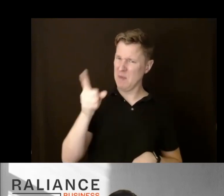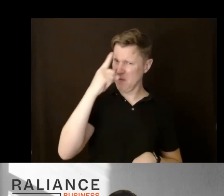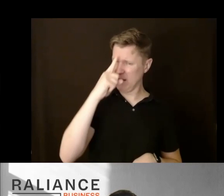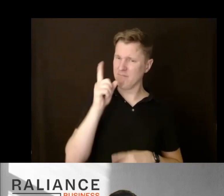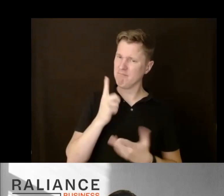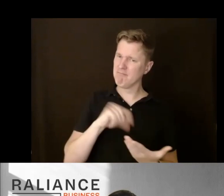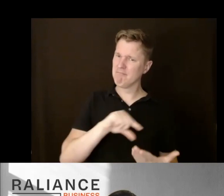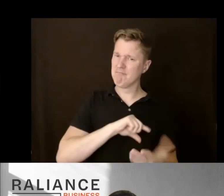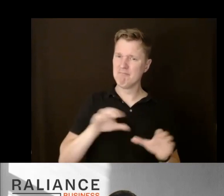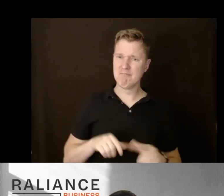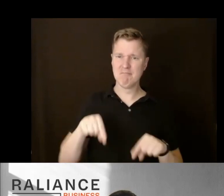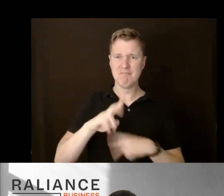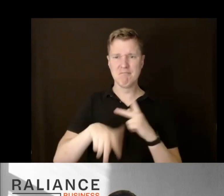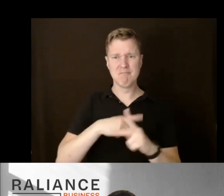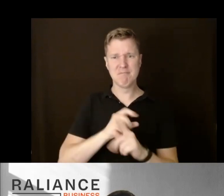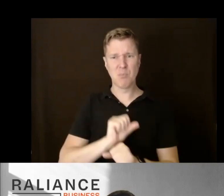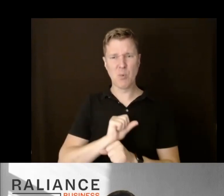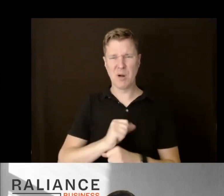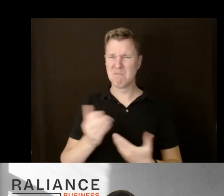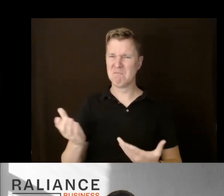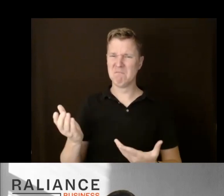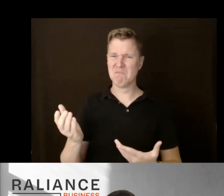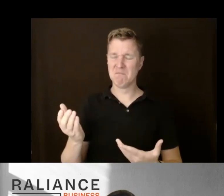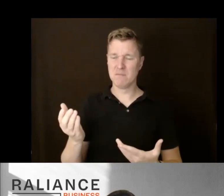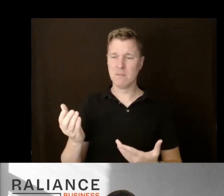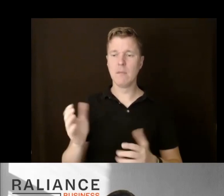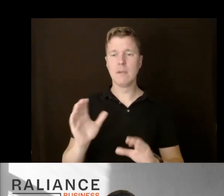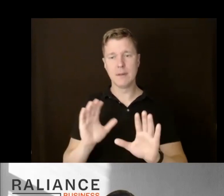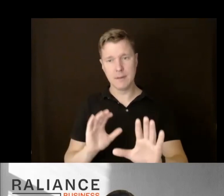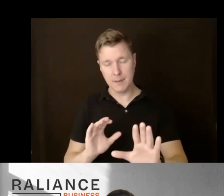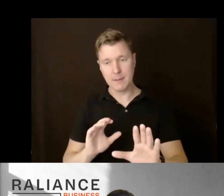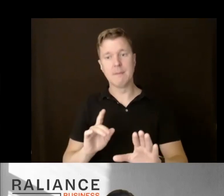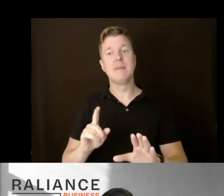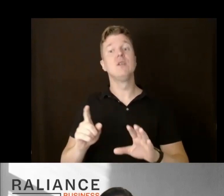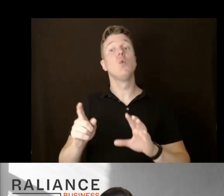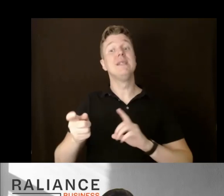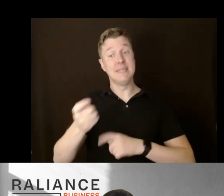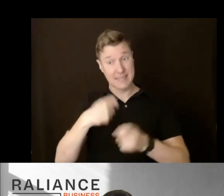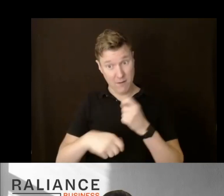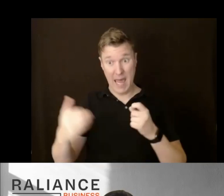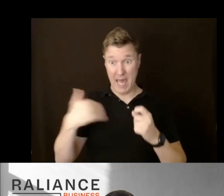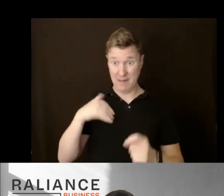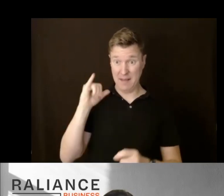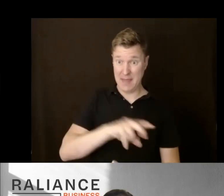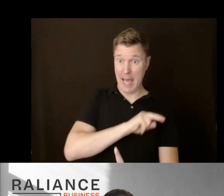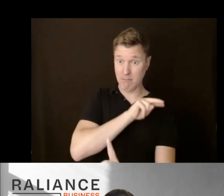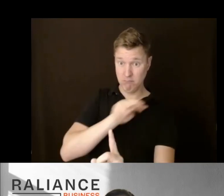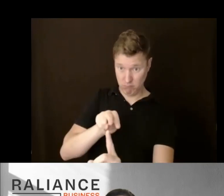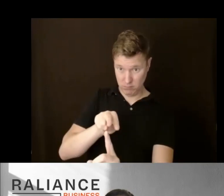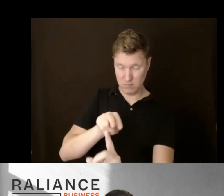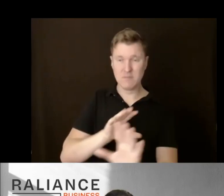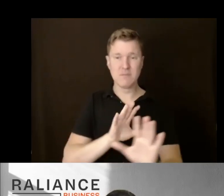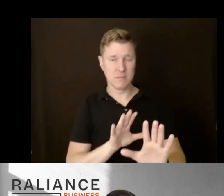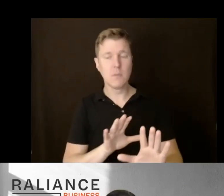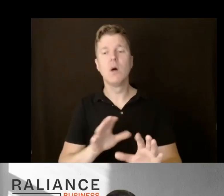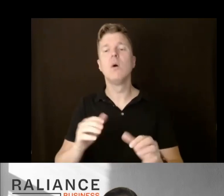work? Um, and so we, instead of taking that position, I mean, we believe that it's great that we need